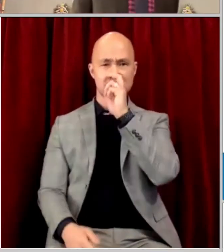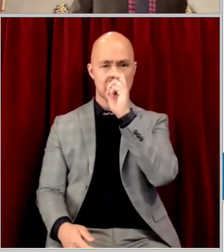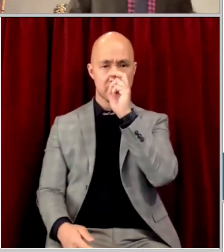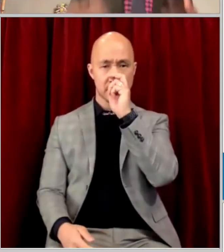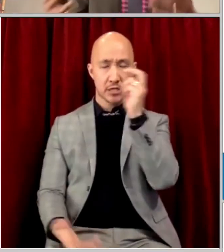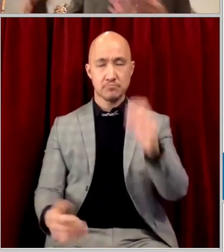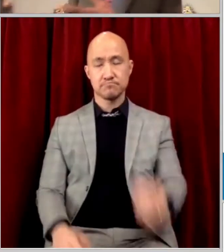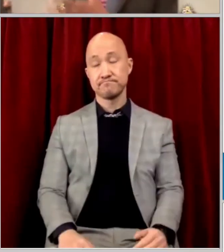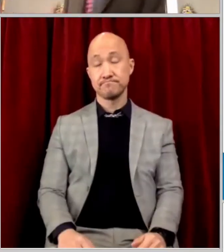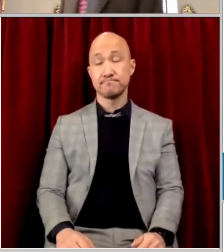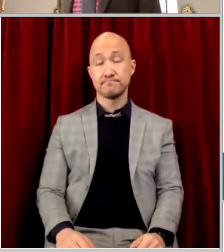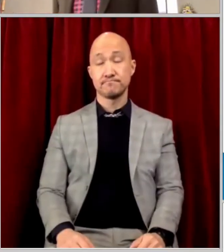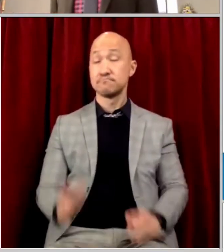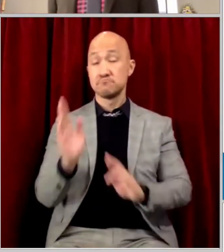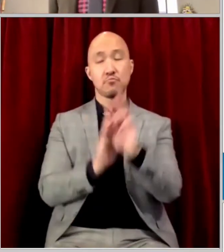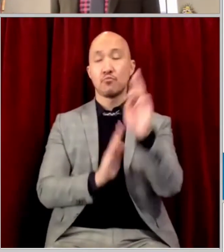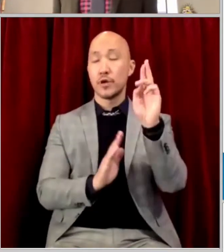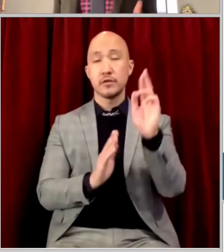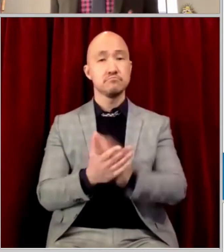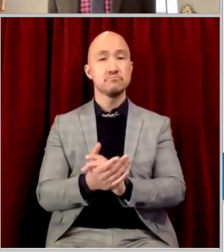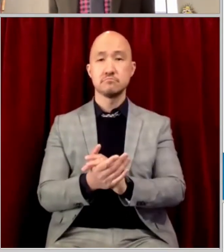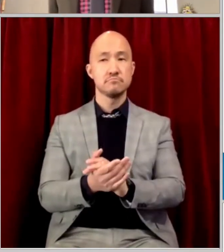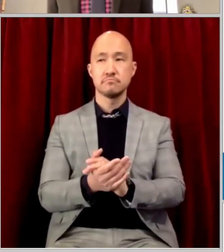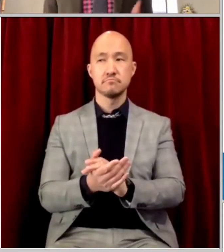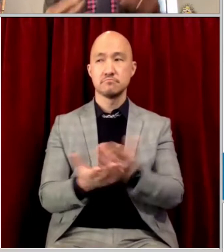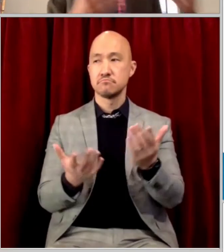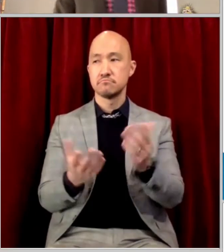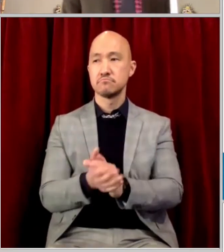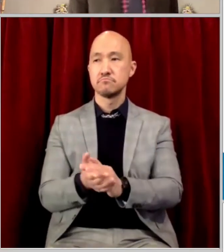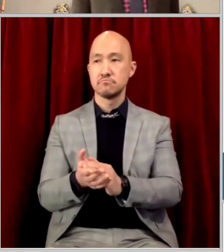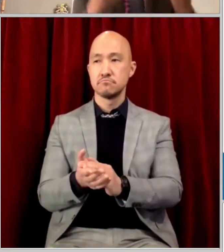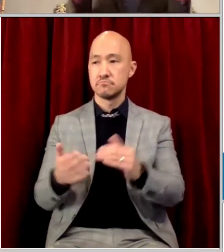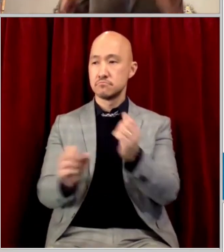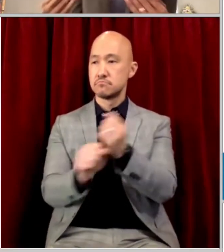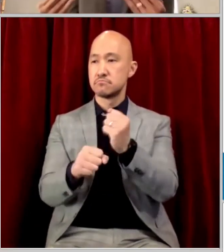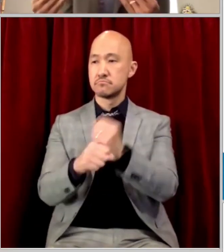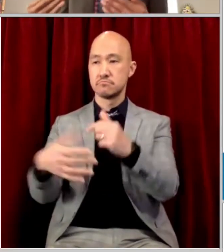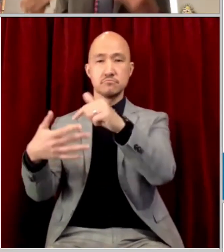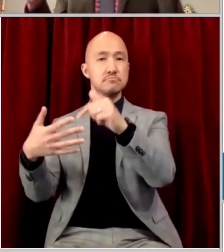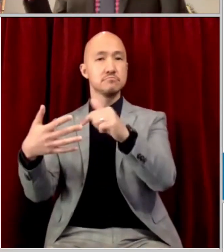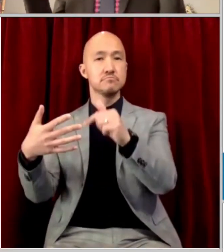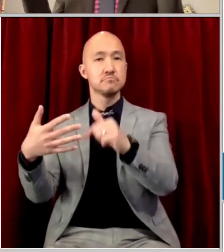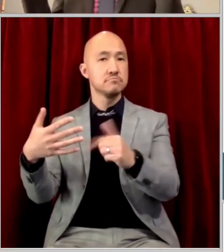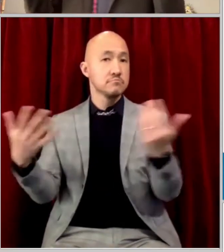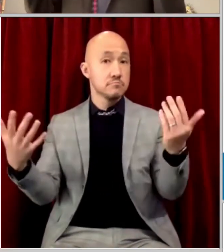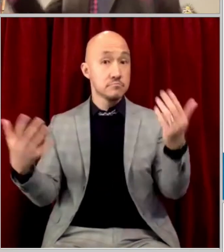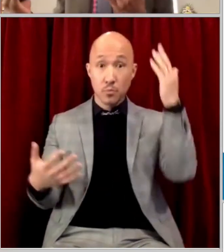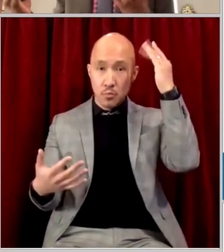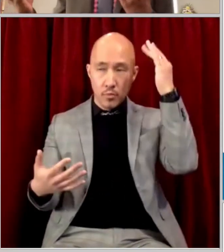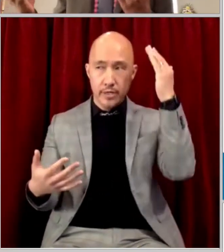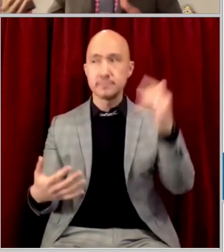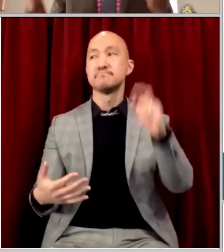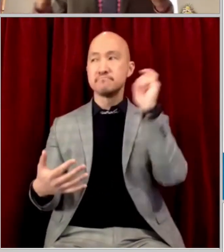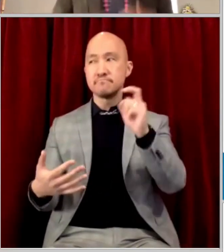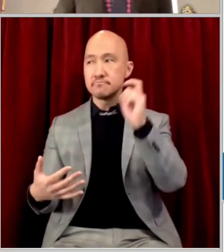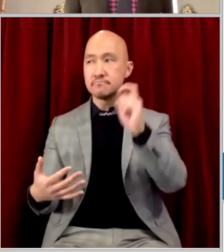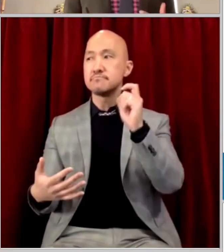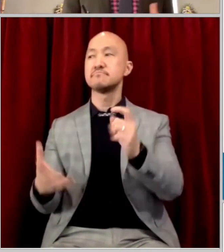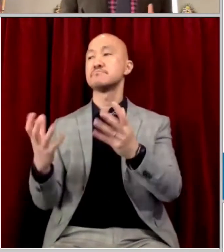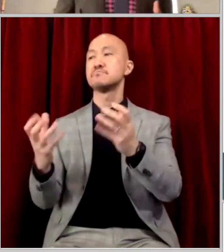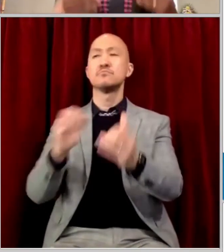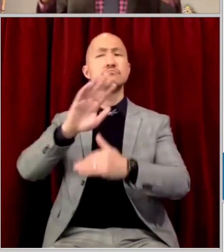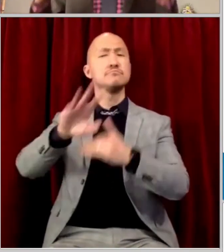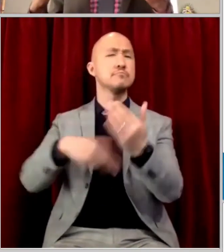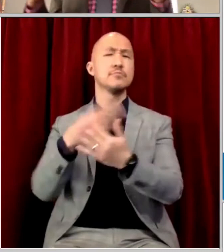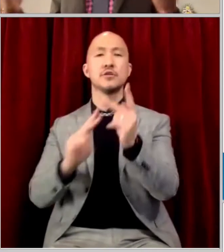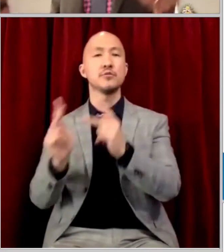is baptized will be saved. How in the world is someone going to get to the point where they believe and be